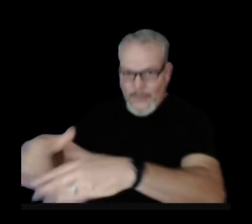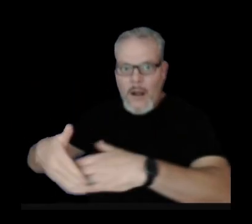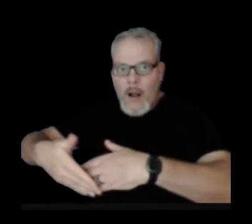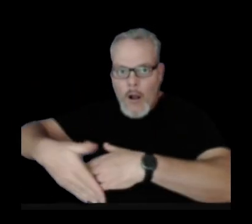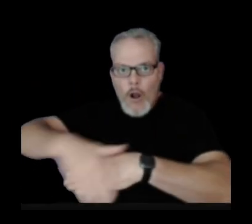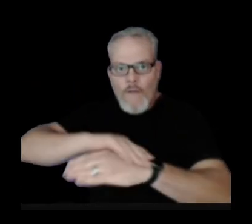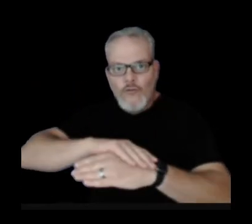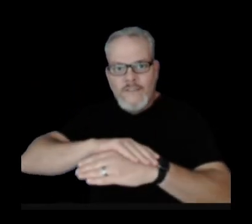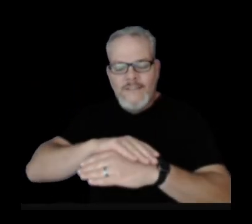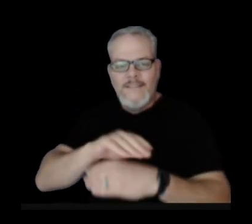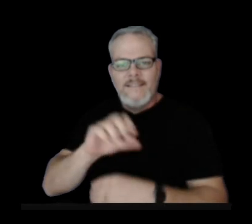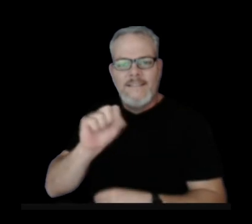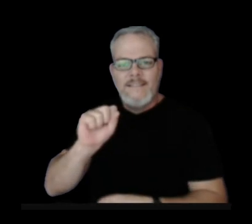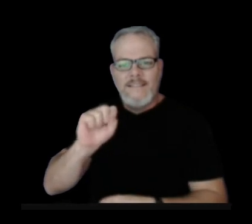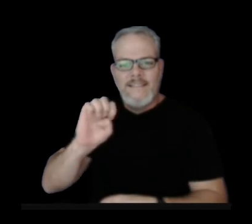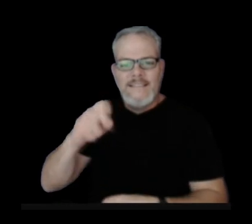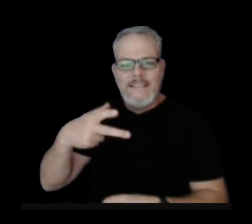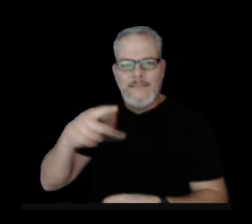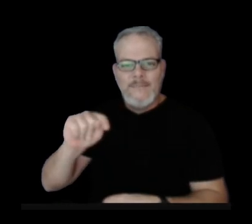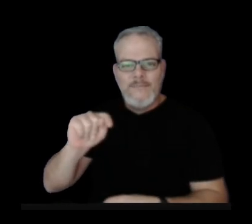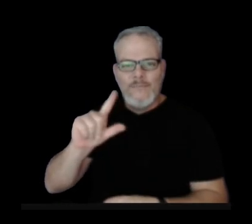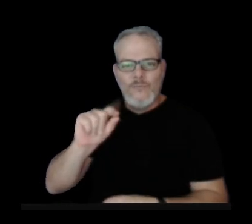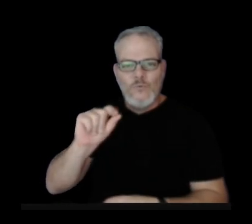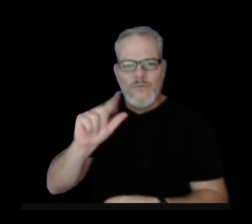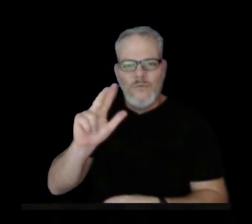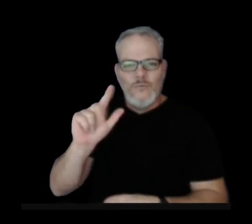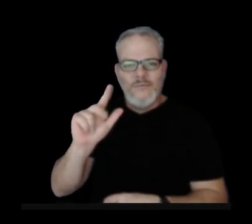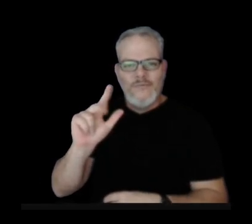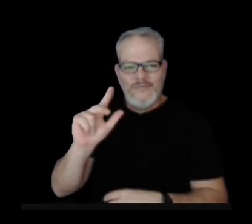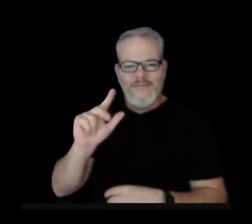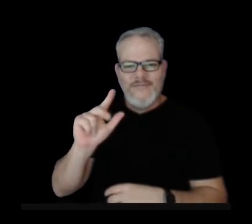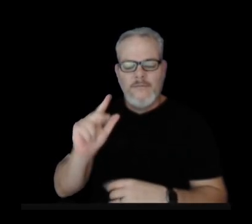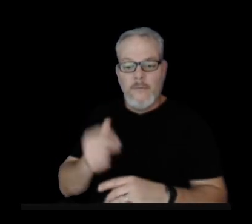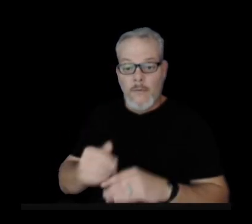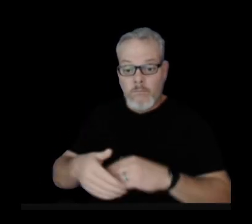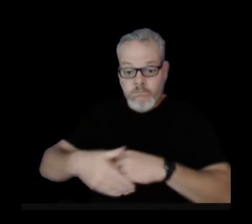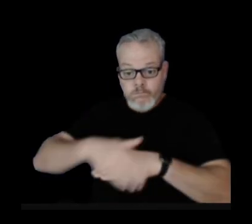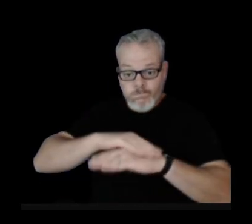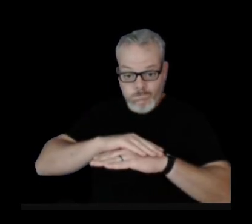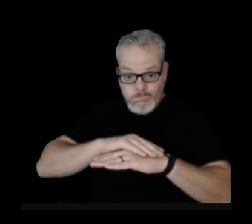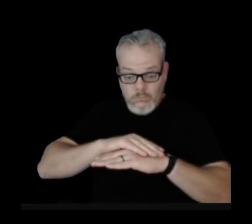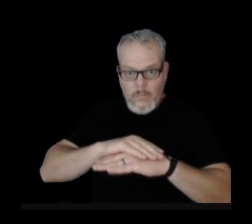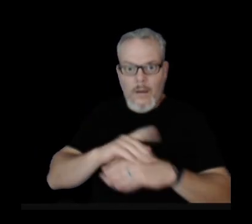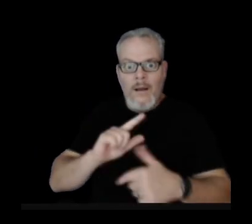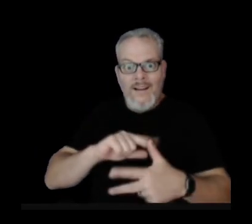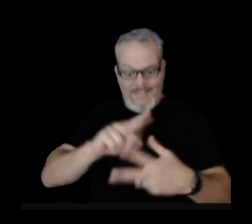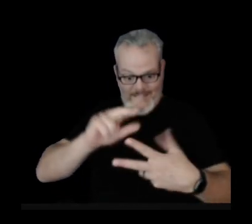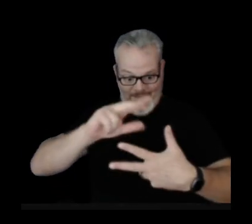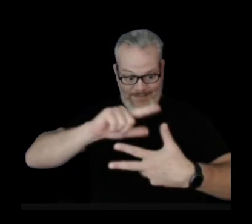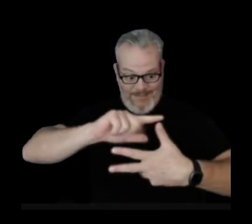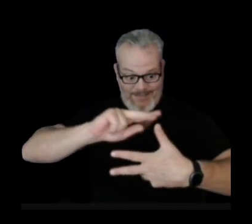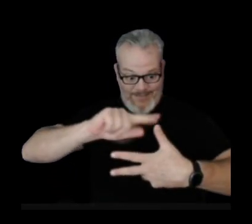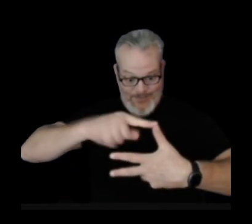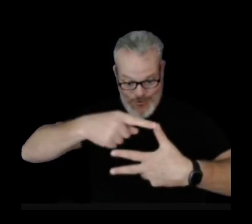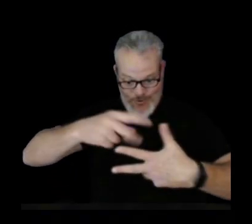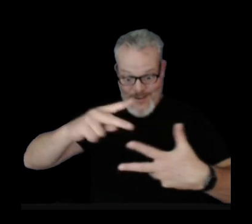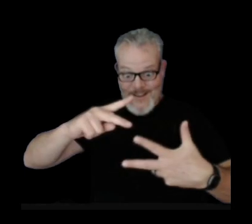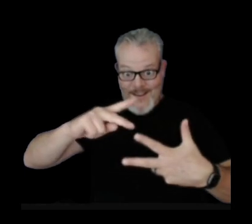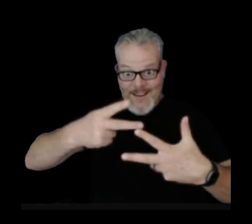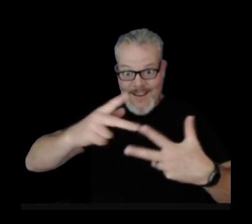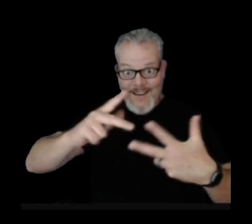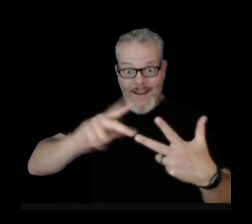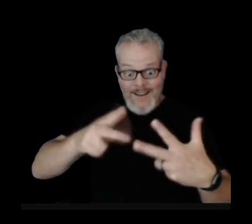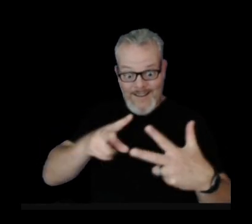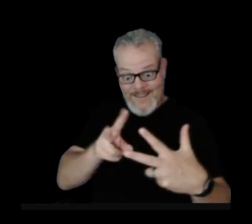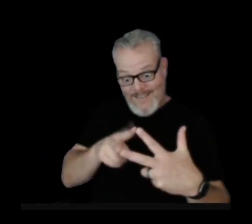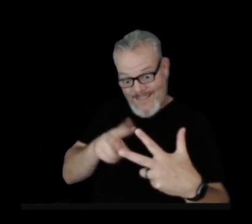2023 flows shown here in purple. But the later phases, second and third episodes of this eruption, were more contained to the